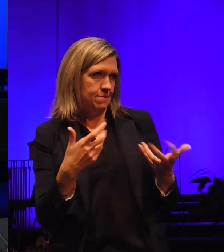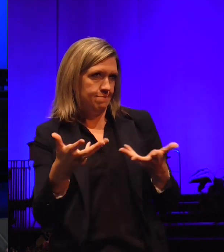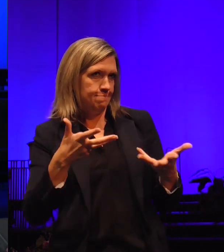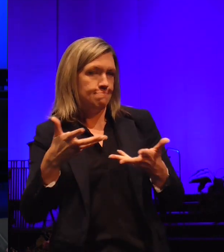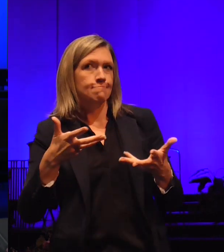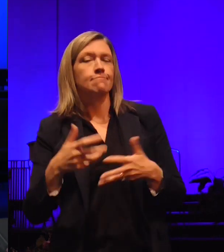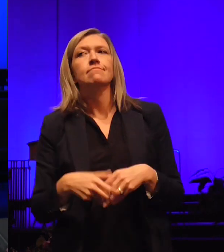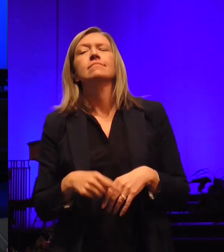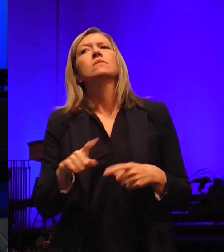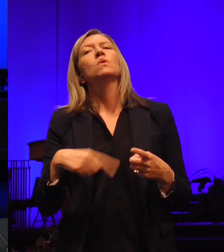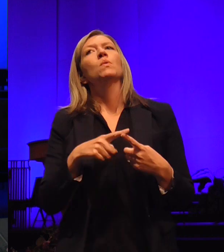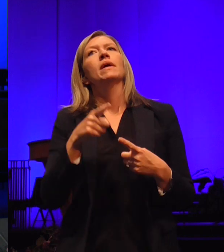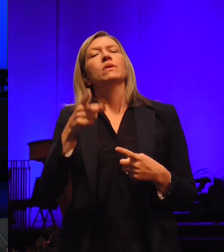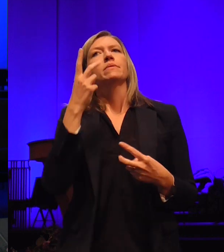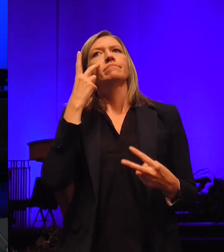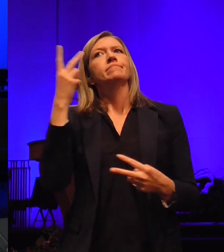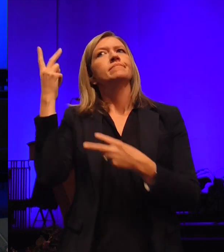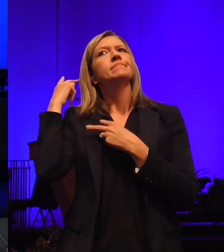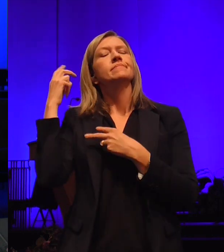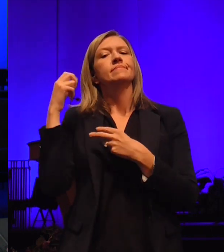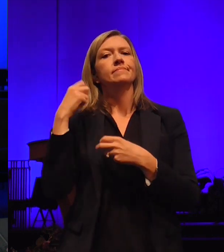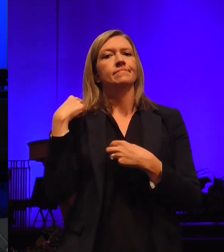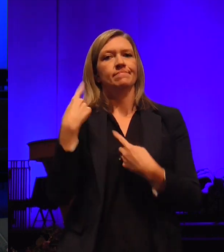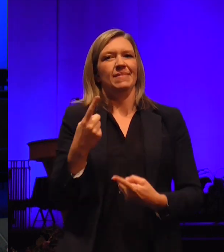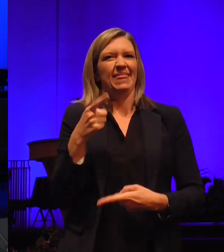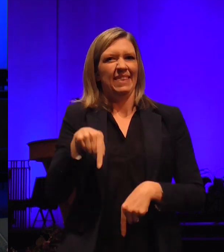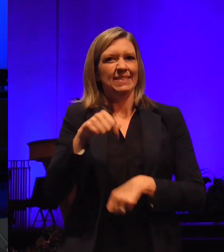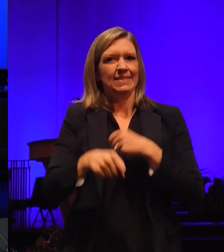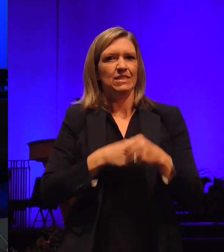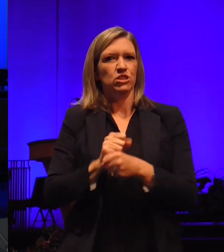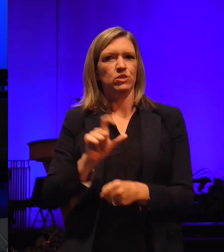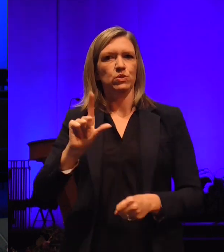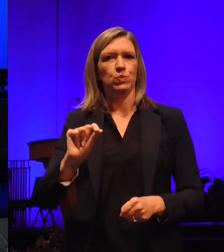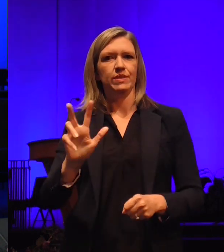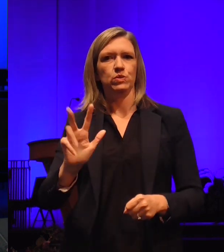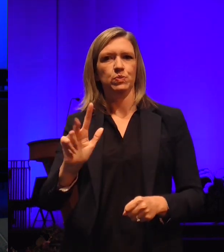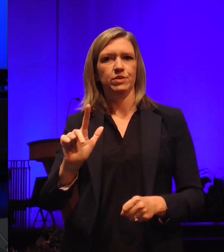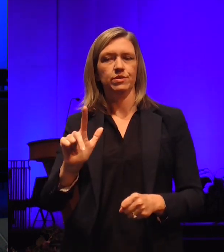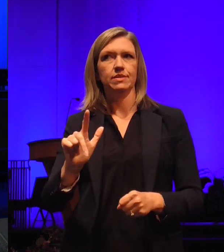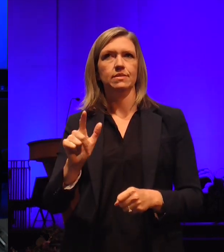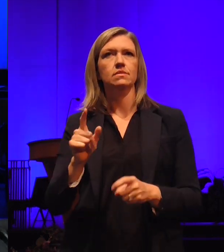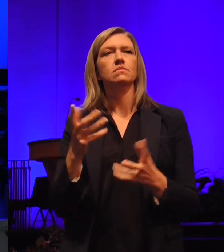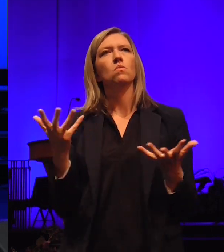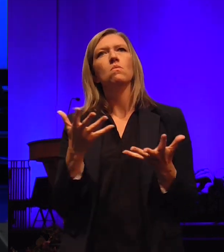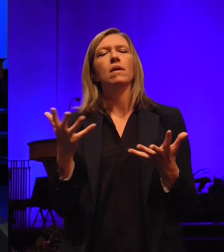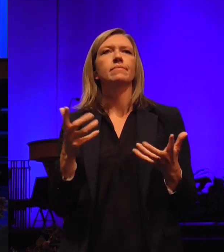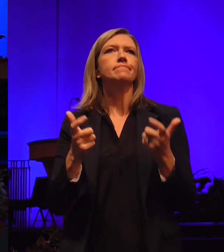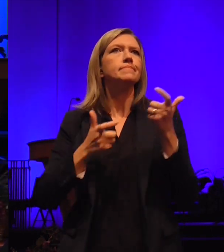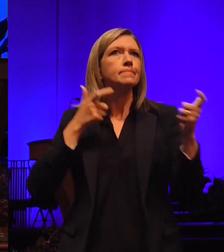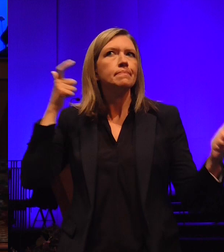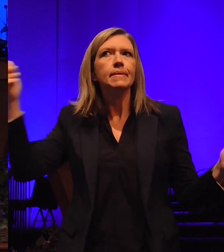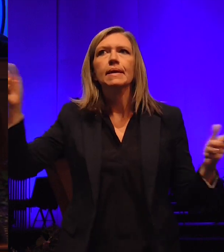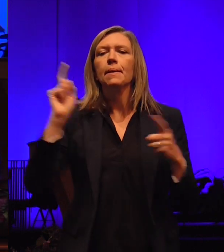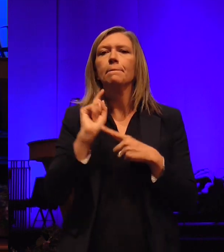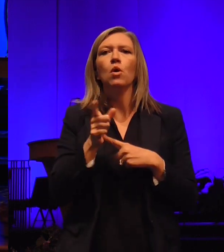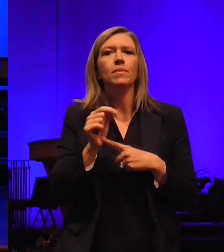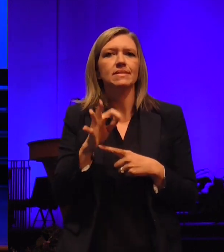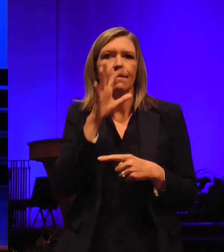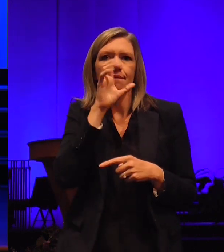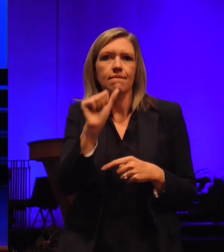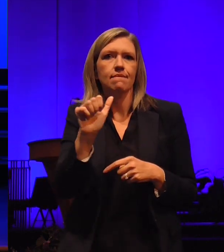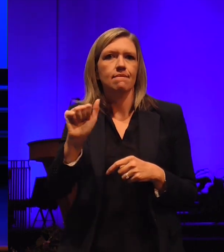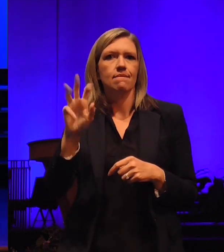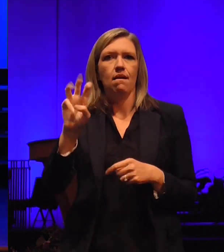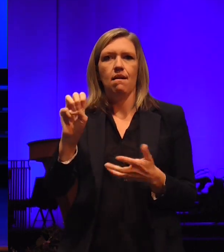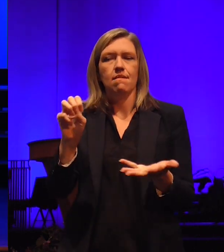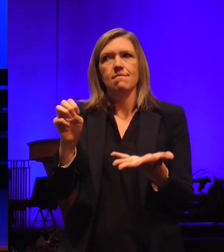When you look back at 2023 so far, this year, what were your major moments of awe? What were your